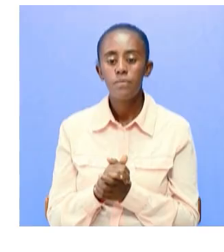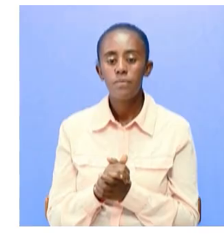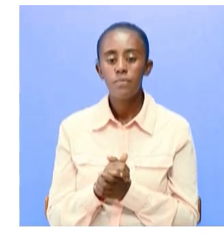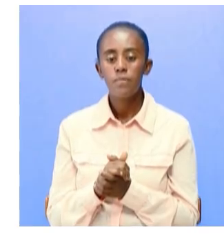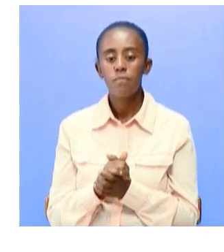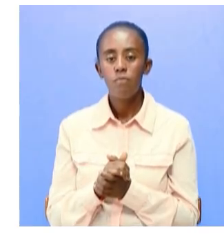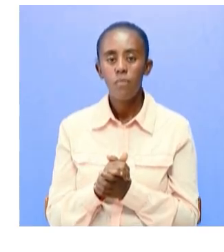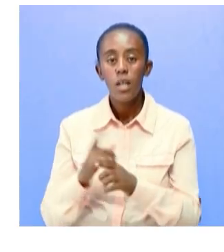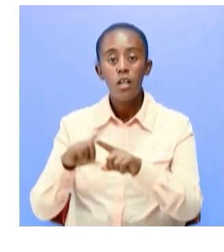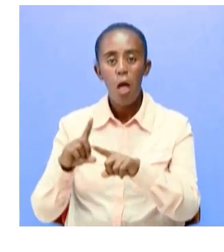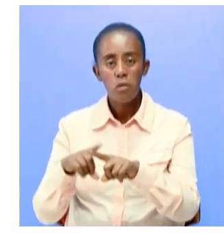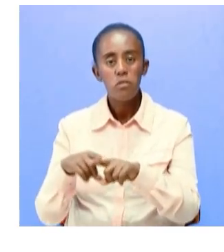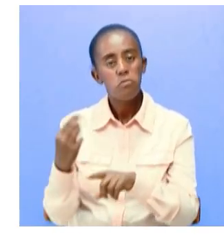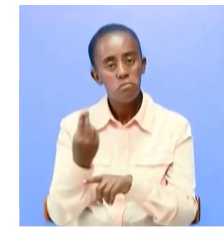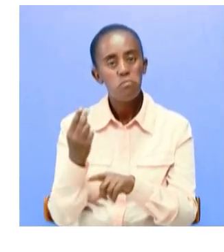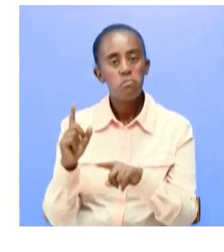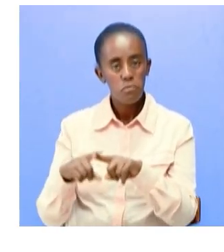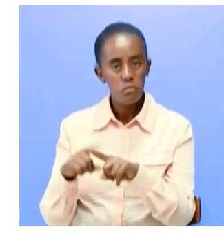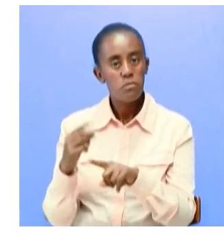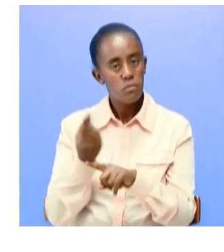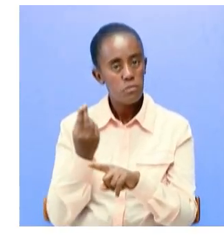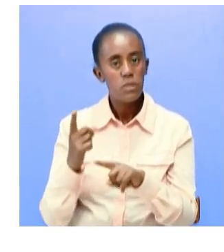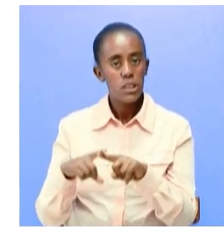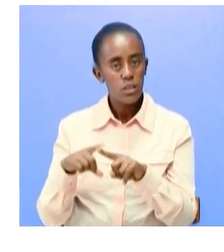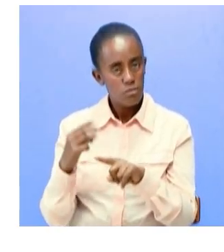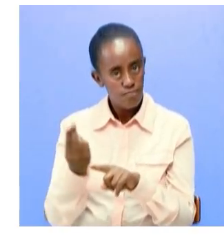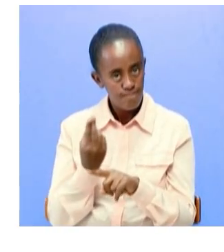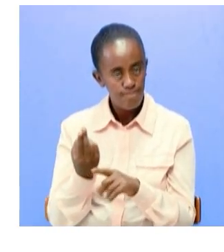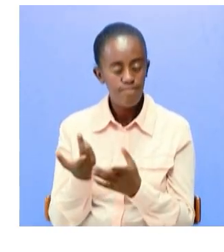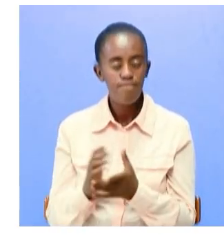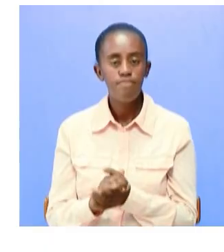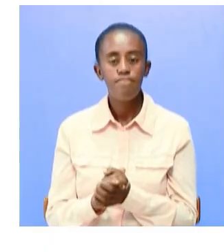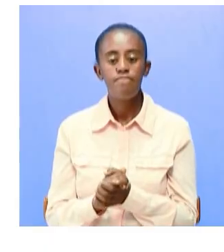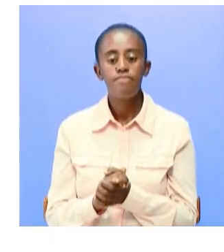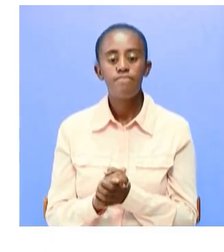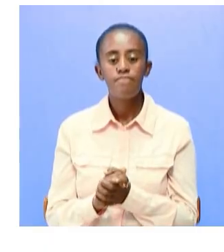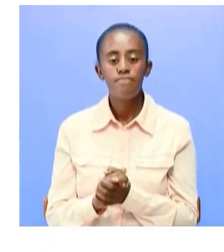take a taxi. Take a taxi.